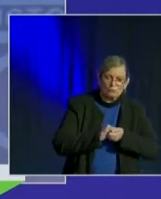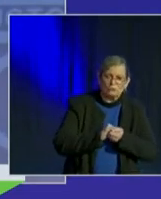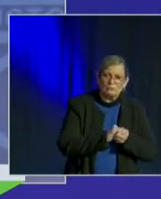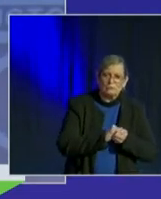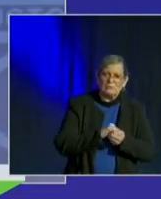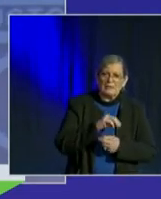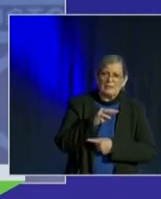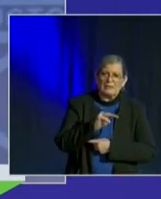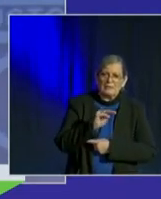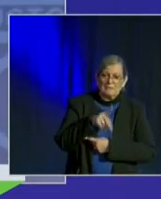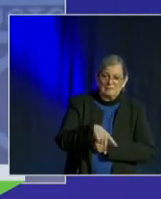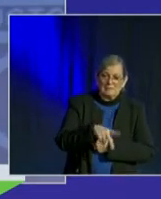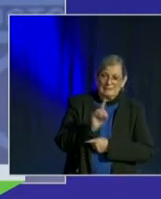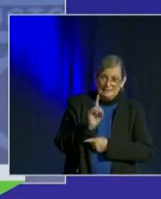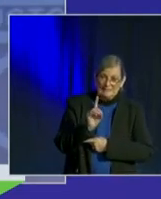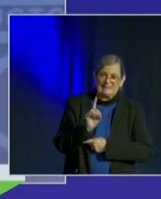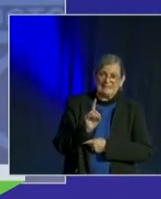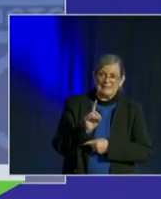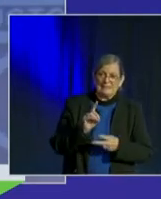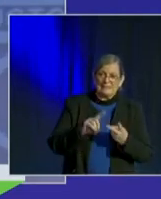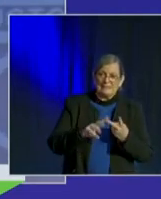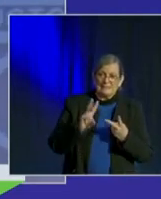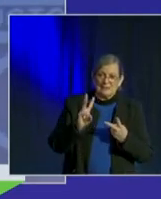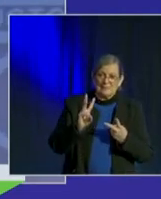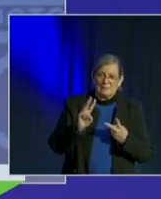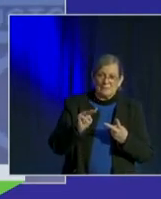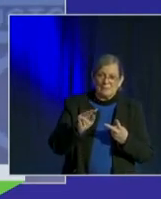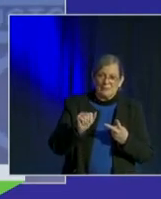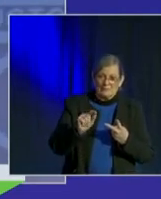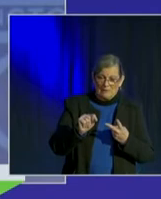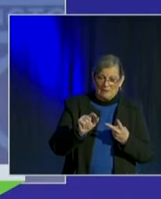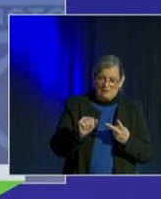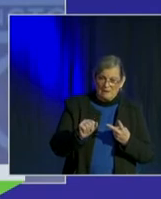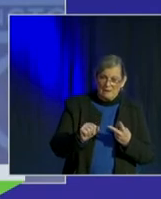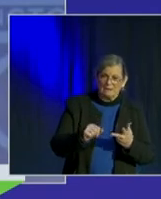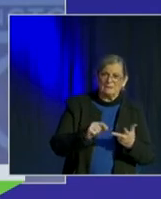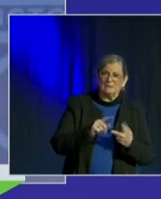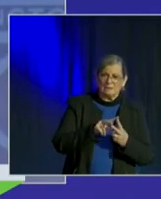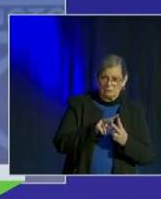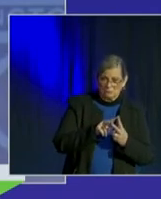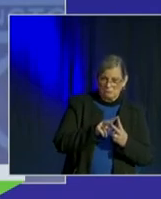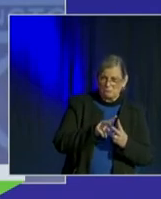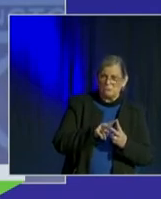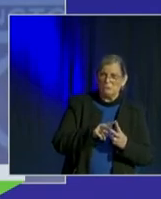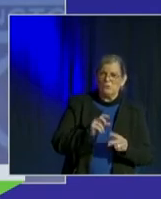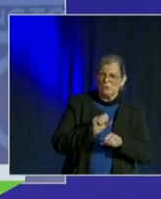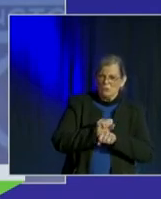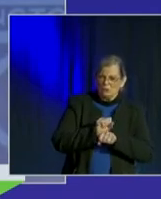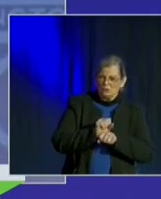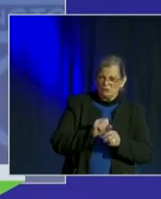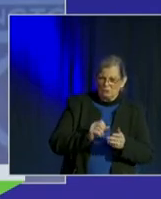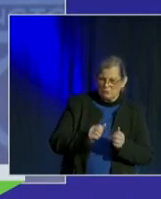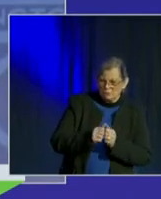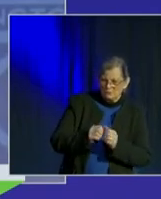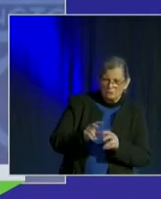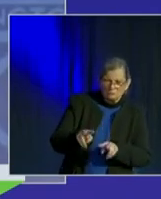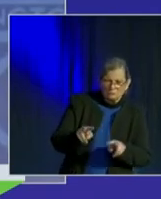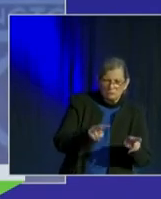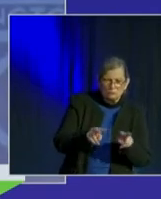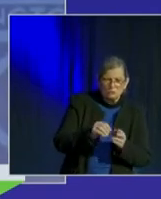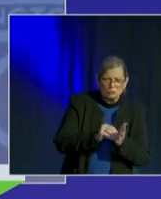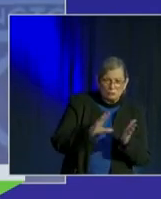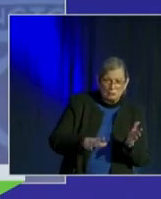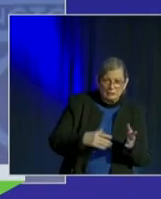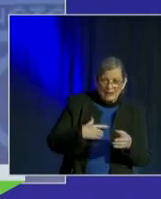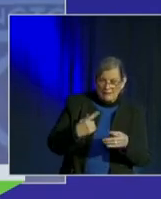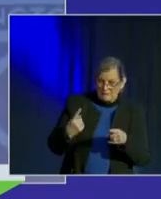and public safety personnel interacting with students are doing so with conflict resolution and de-escalation in mind as a first